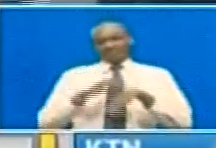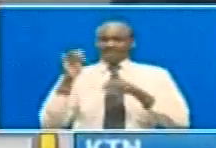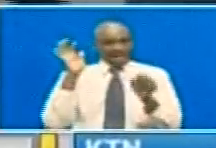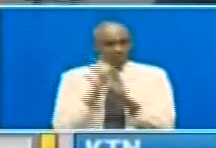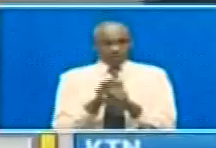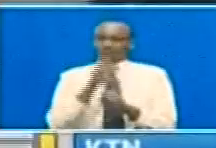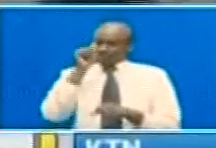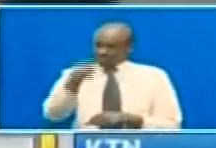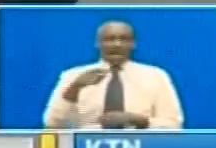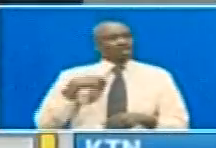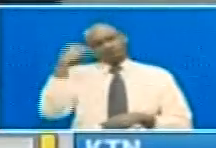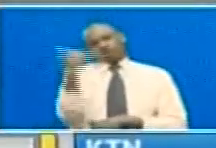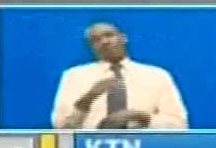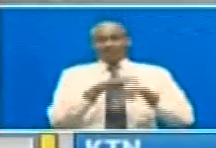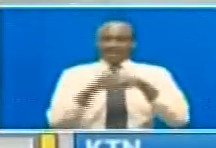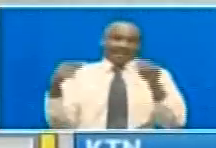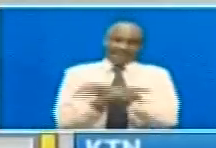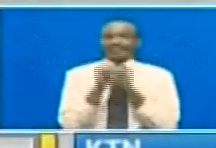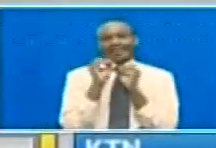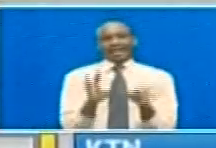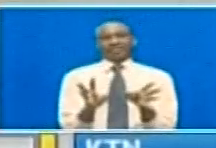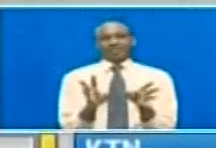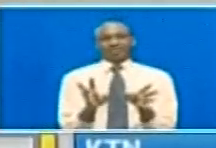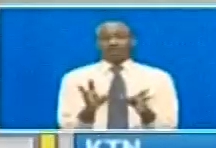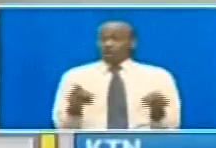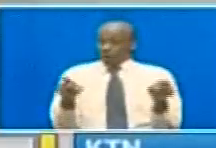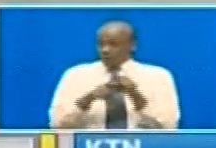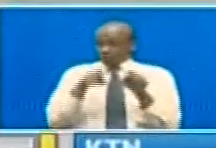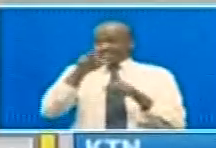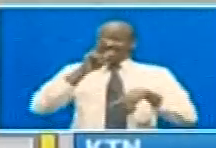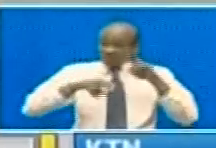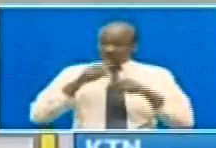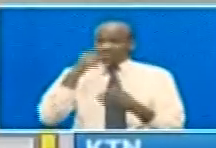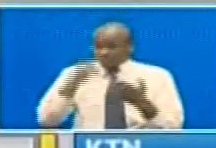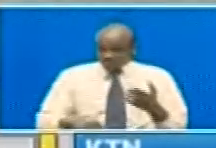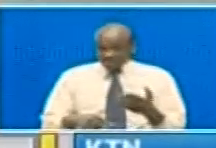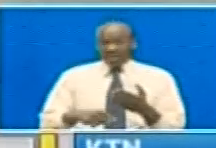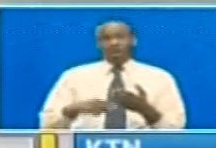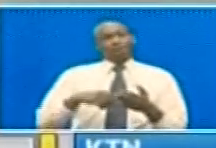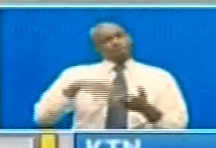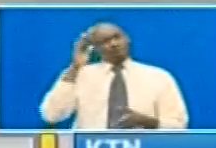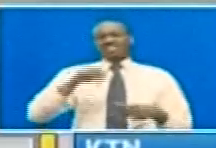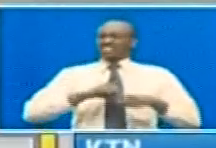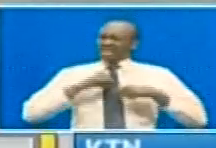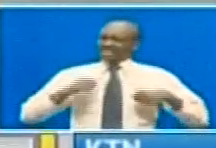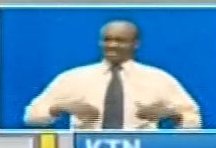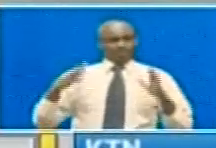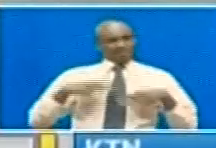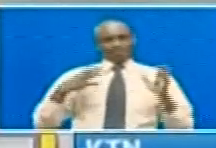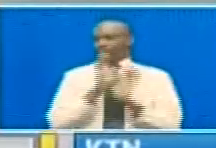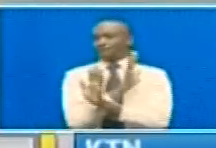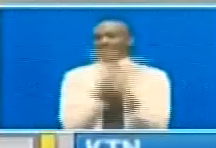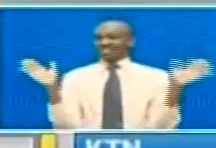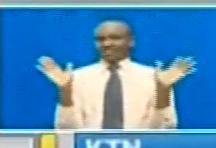confirmed through their press release that this restaurant only admits, mostly admits